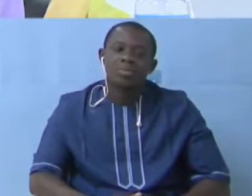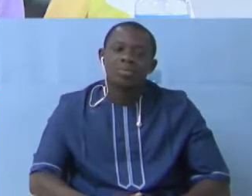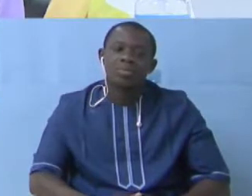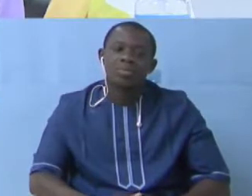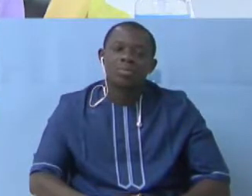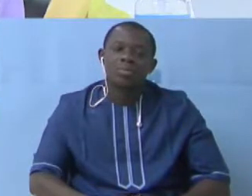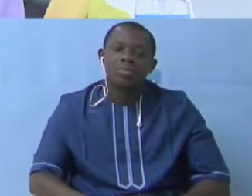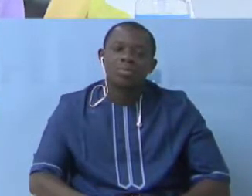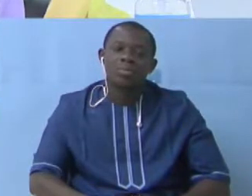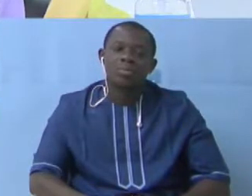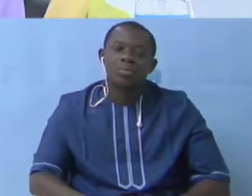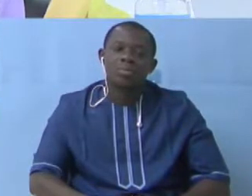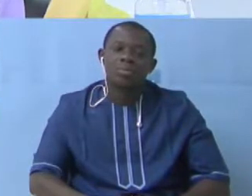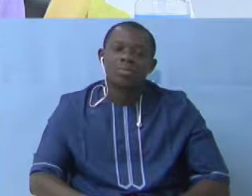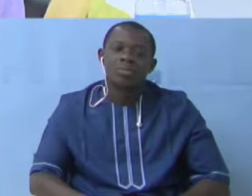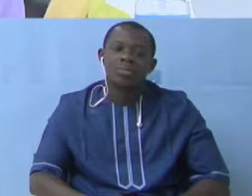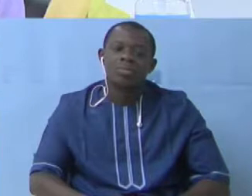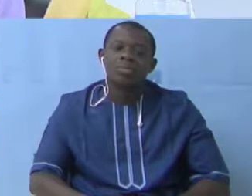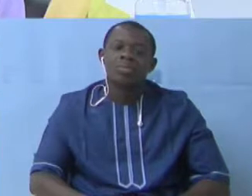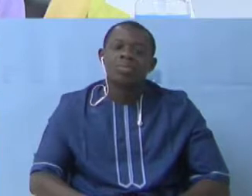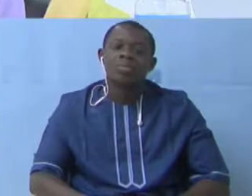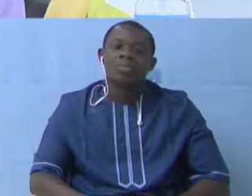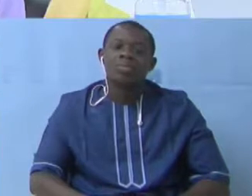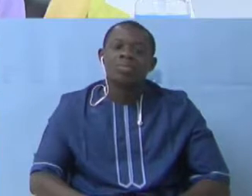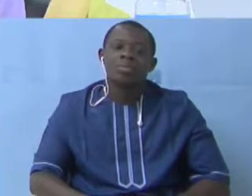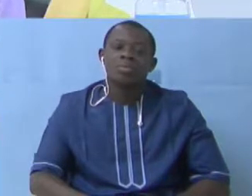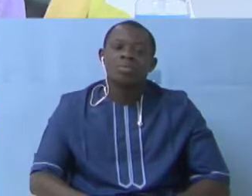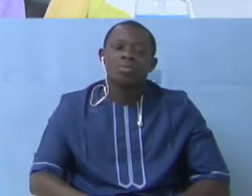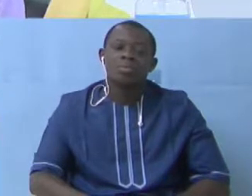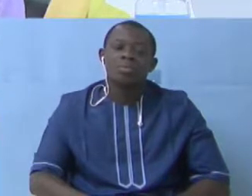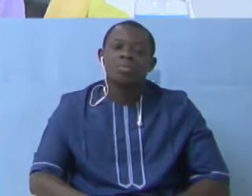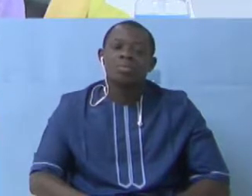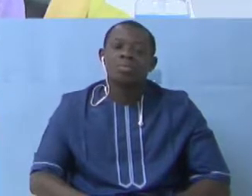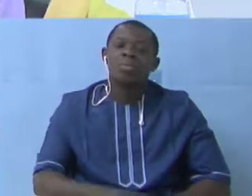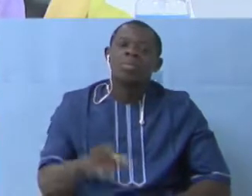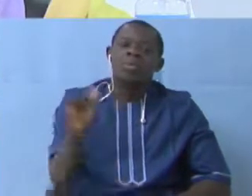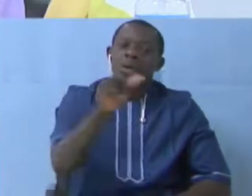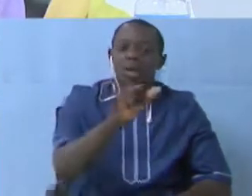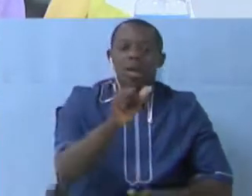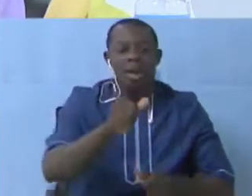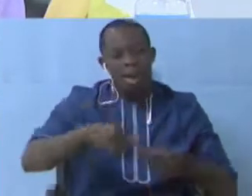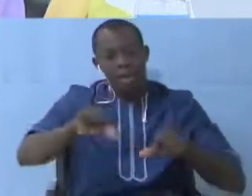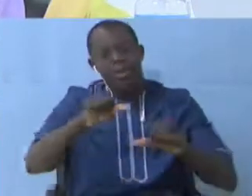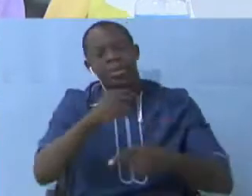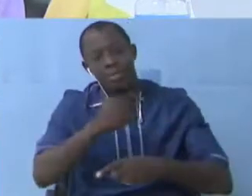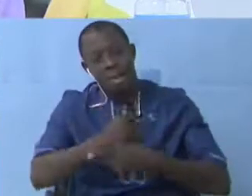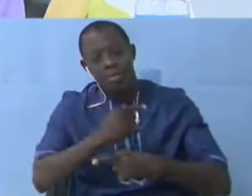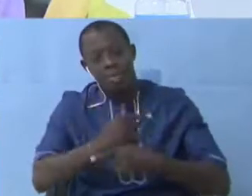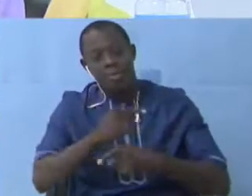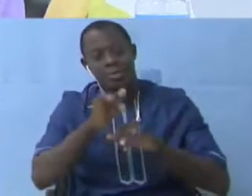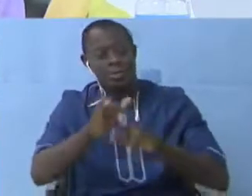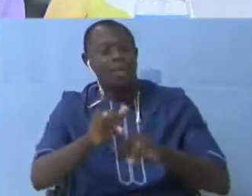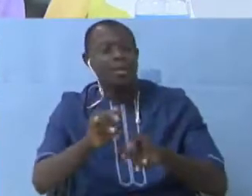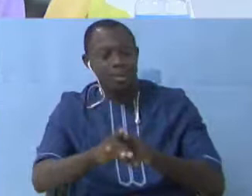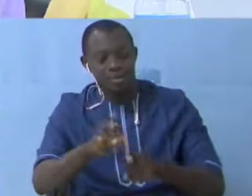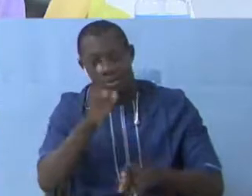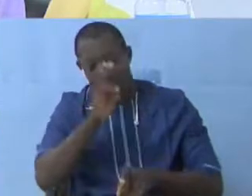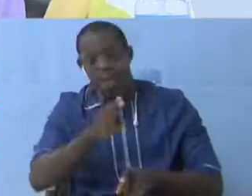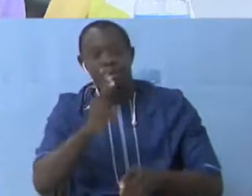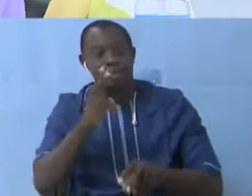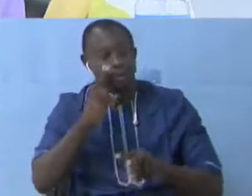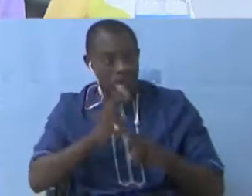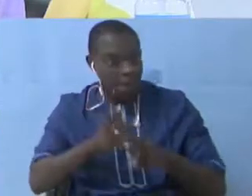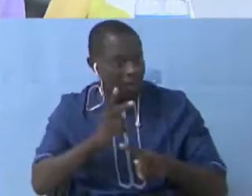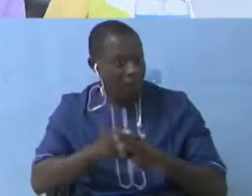their citizens to take certain precautions. ñi dëkk ci réew mi ñooy tamit jël yeneen i jéego matuwaay